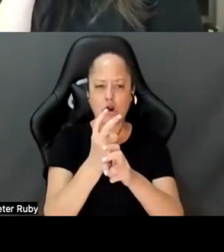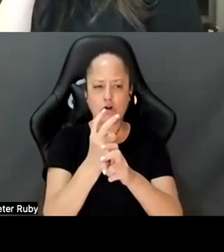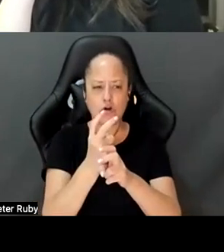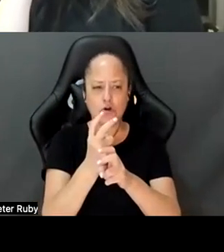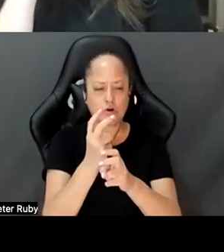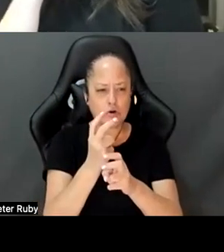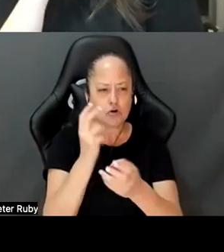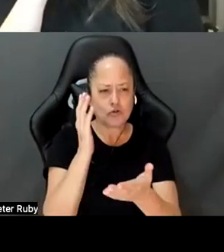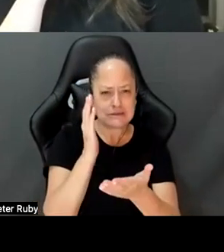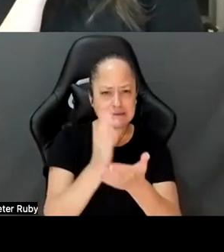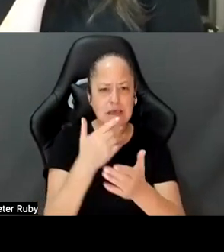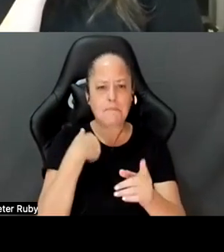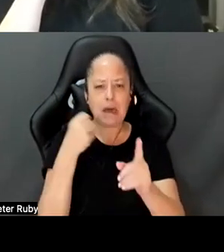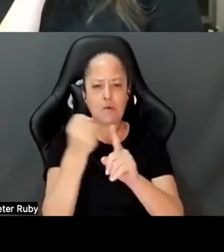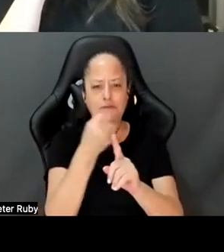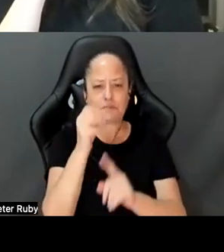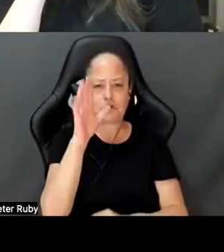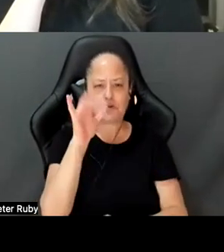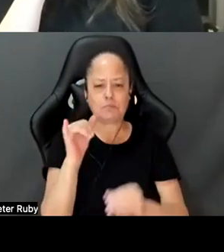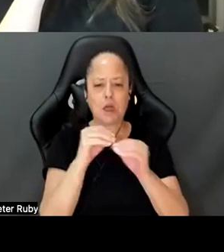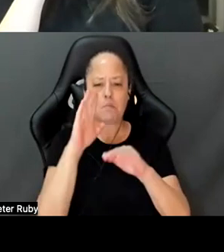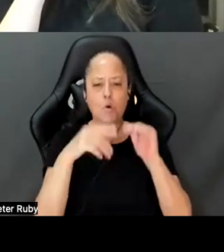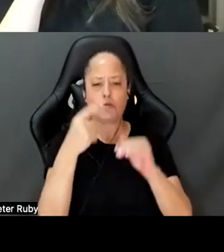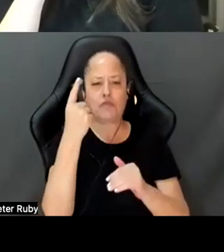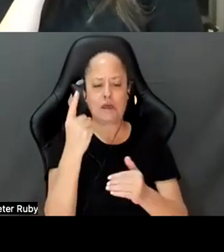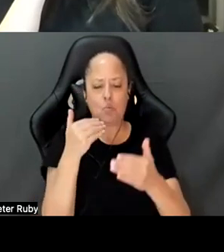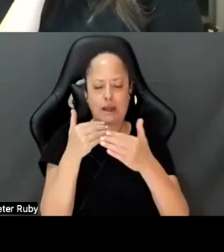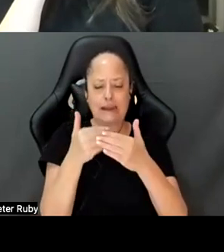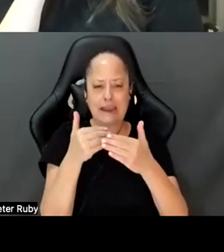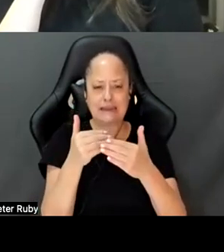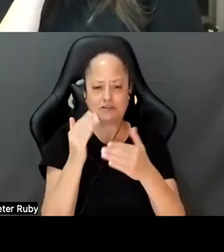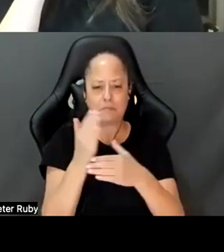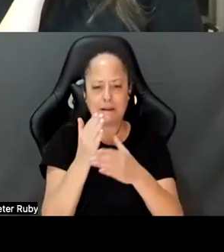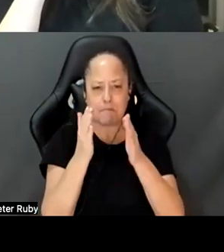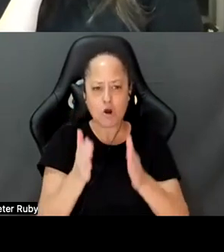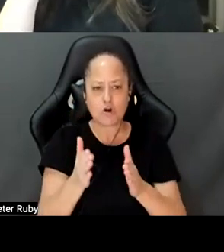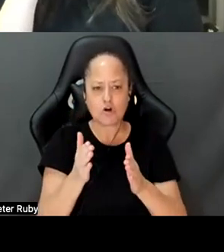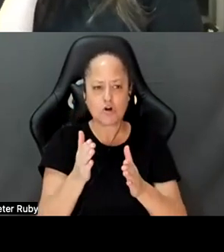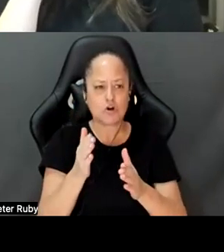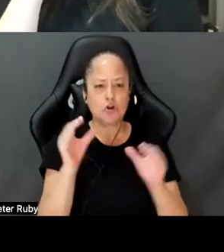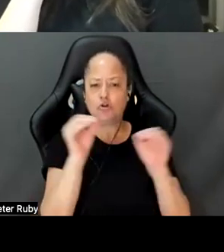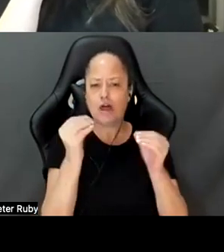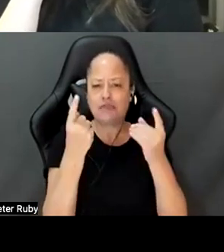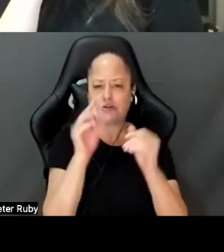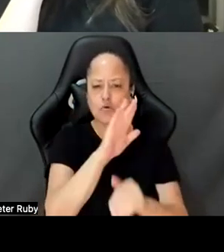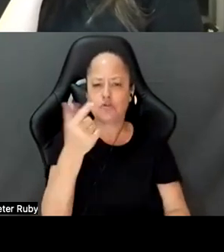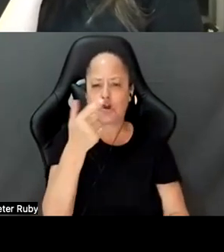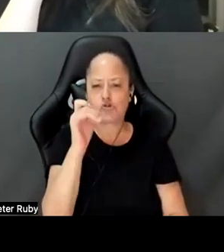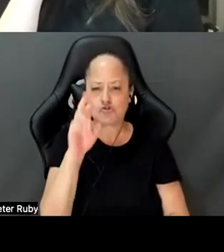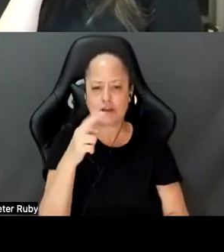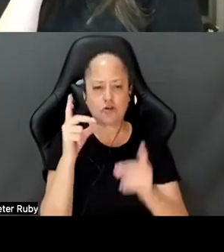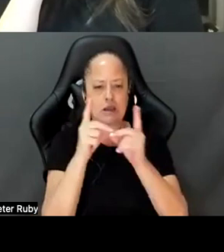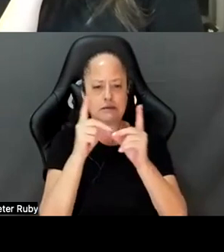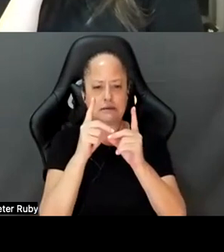is I was abused by more than one intimate partner, which had nothing to do with their gender, because I date all